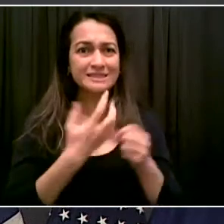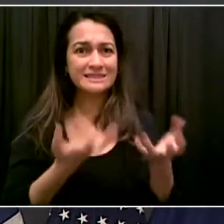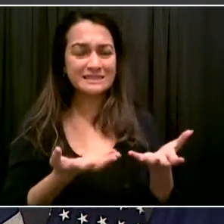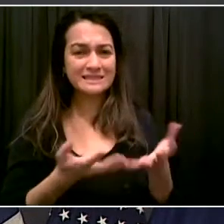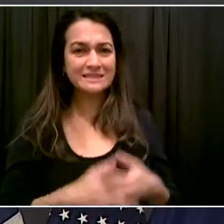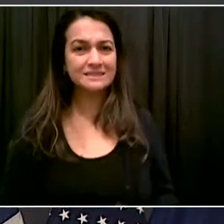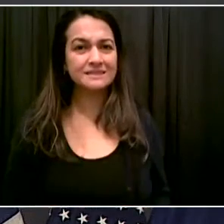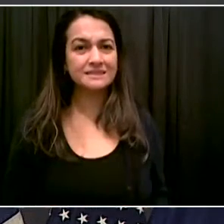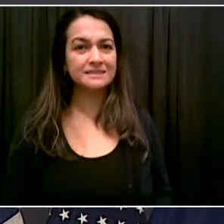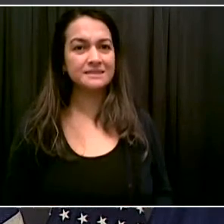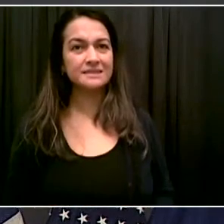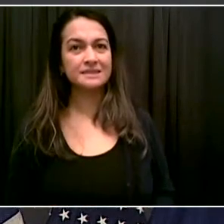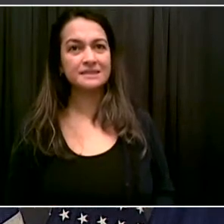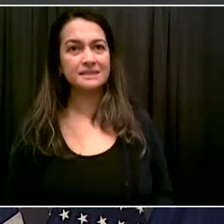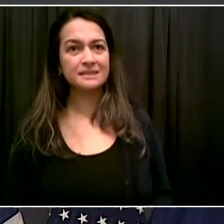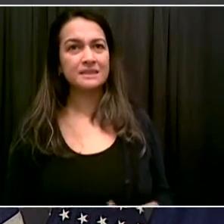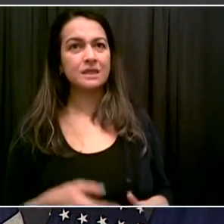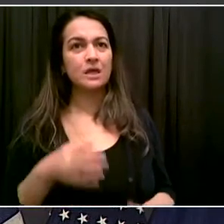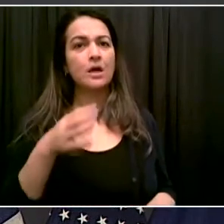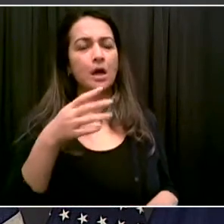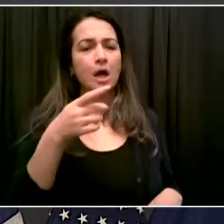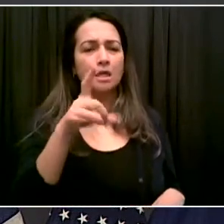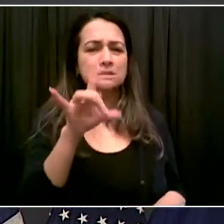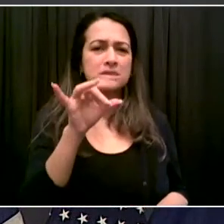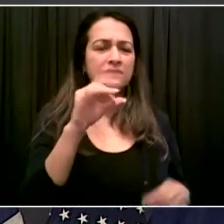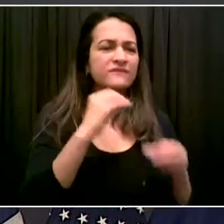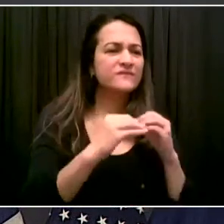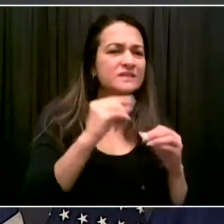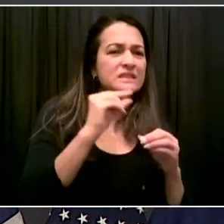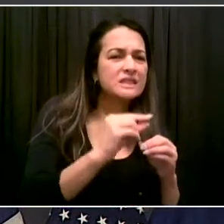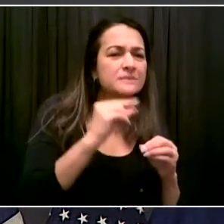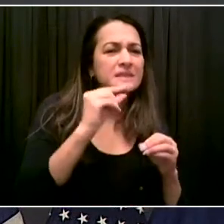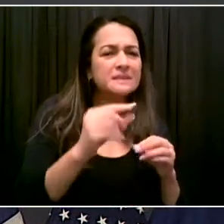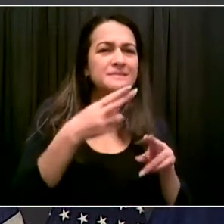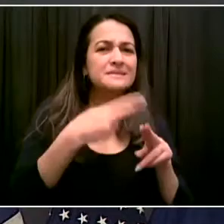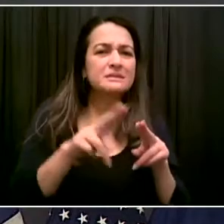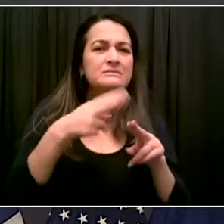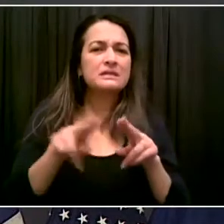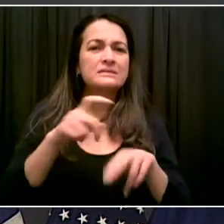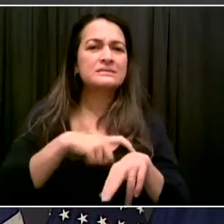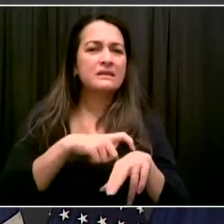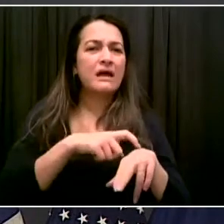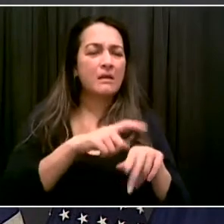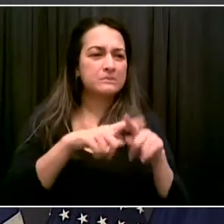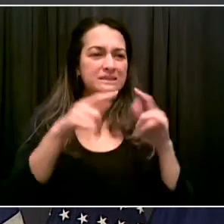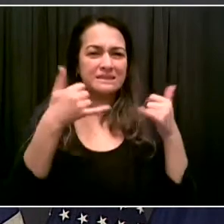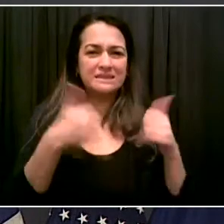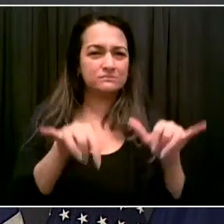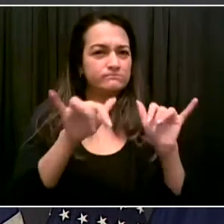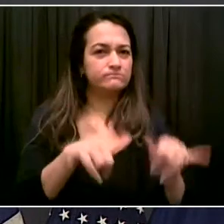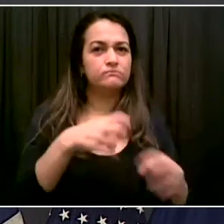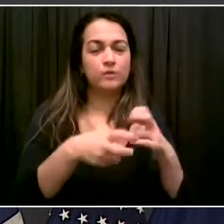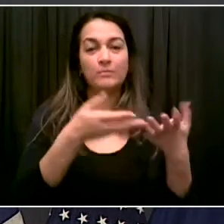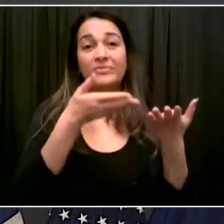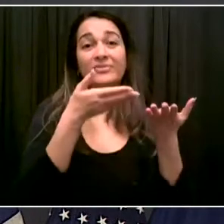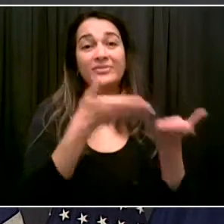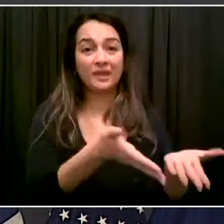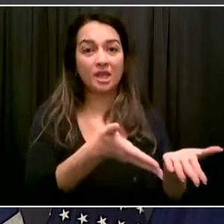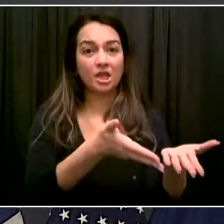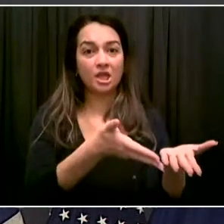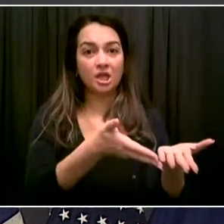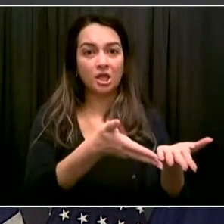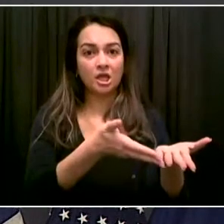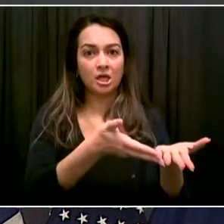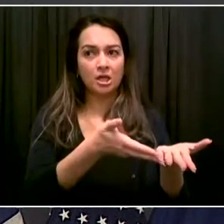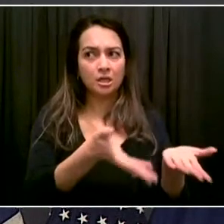I understand the kind of rationale here for the short-term fix, but why couldn't we go longer term sooner than we are